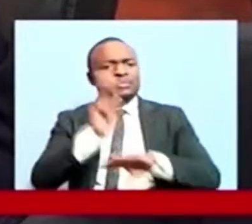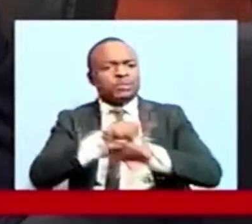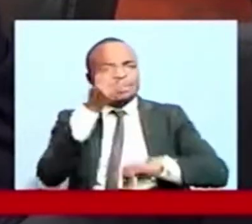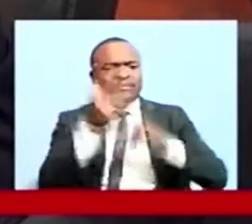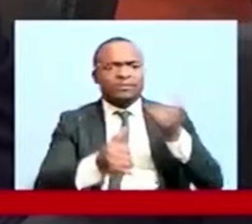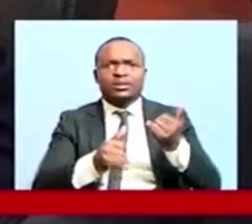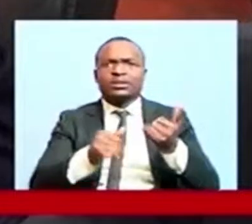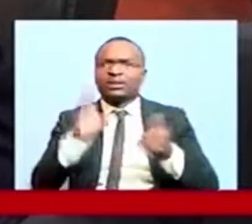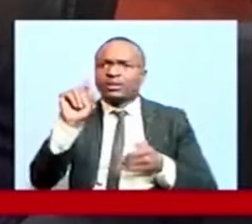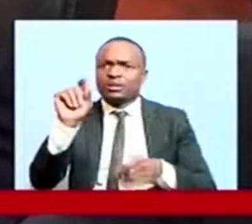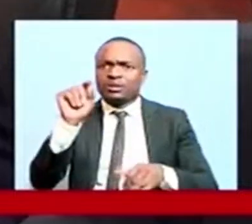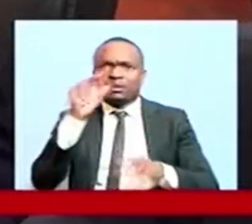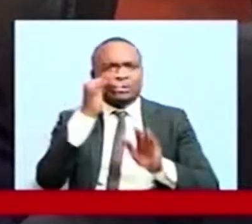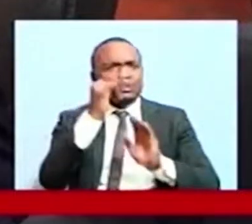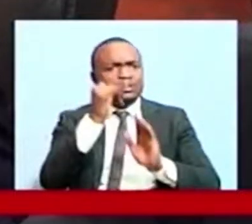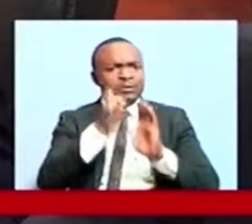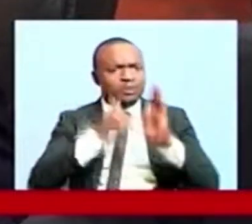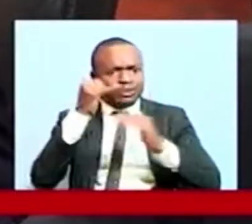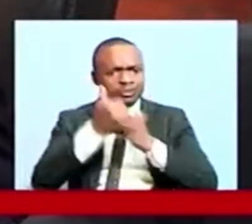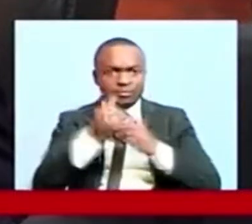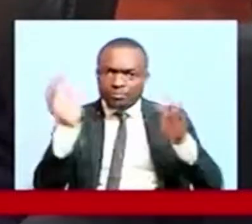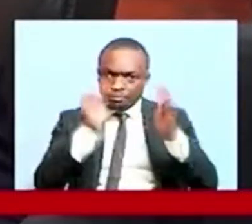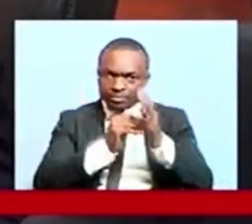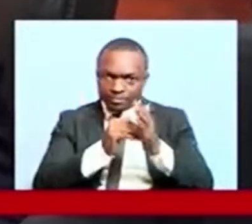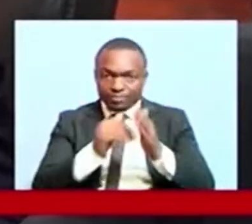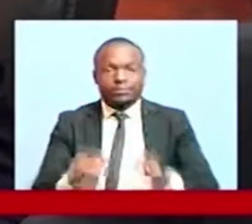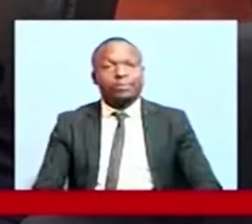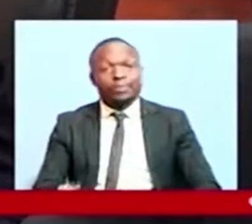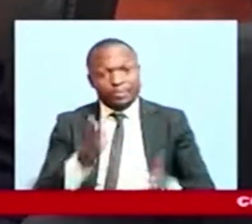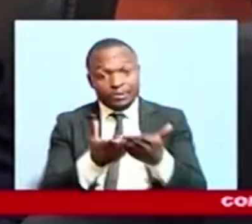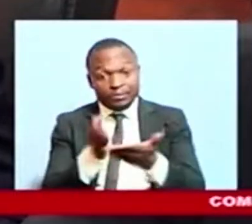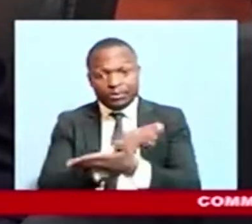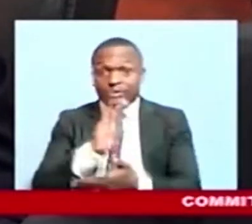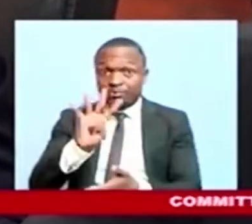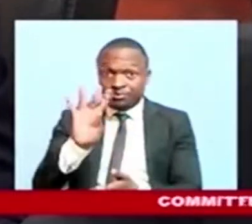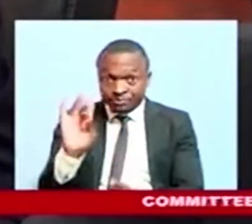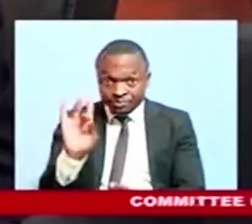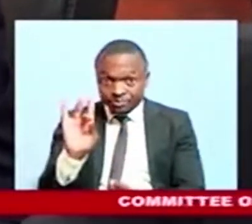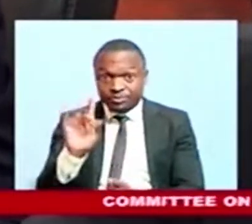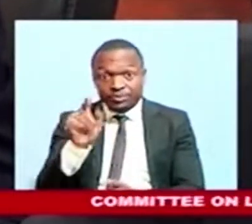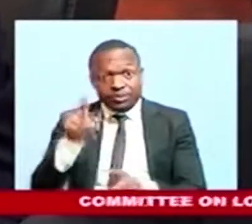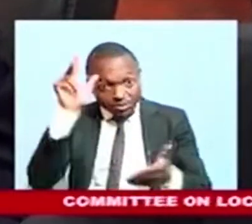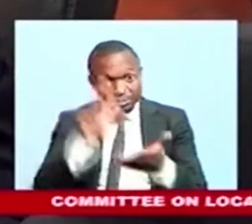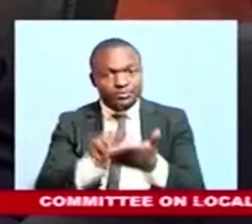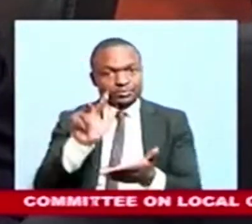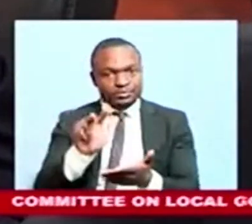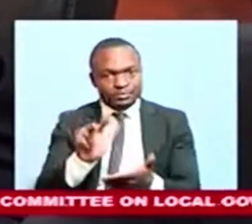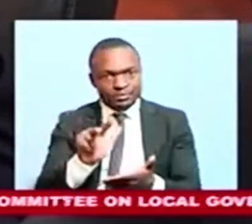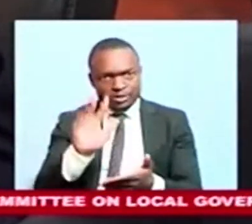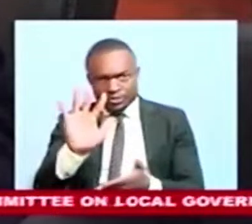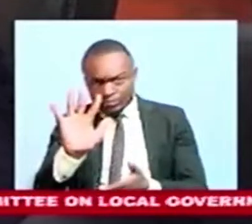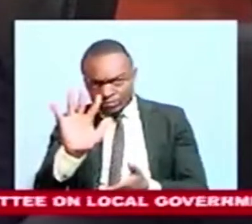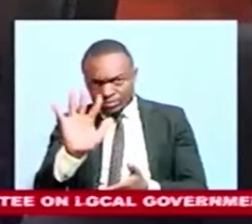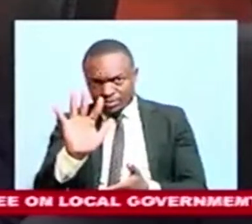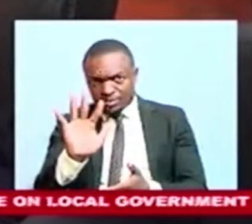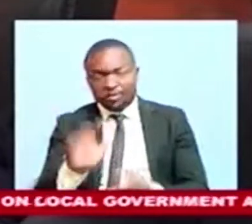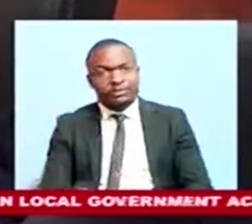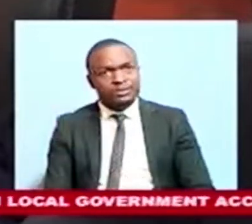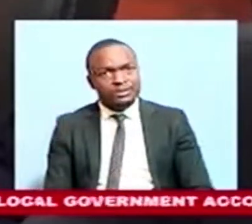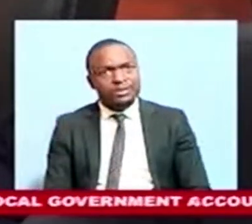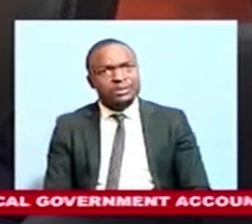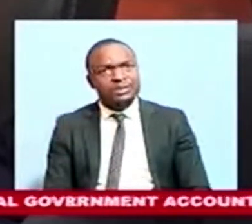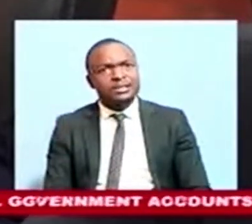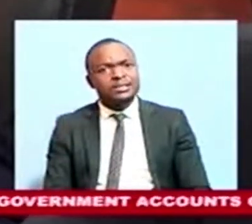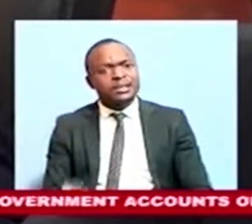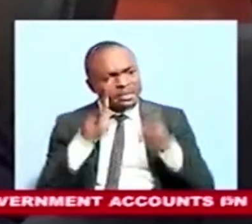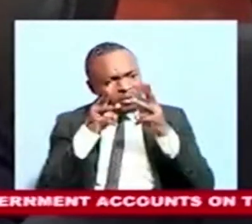July. Again, on page 48, you signed on the 5th. Is it a